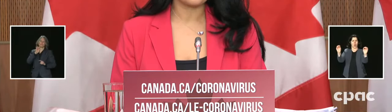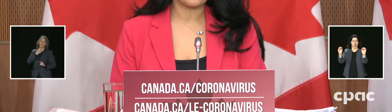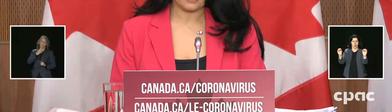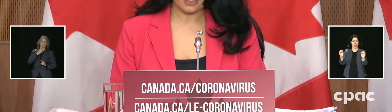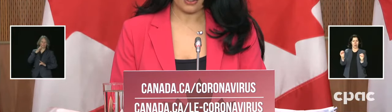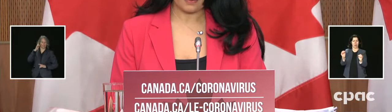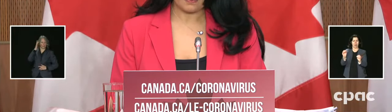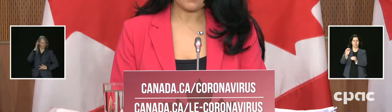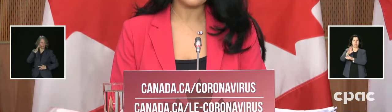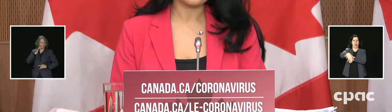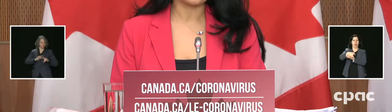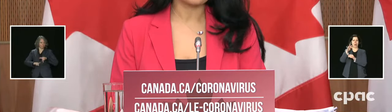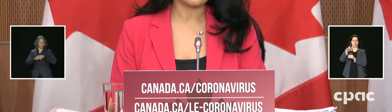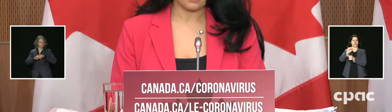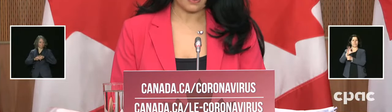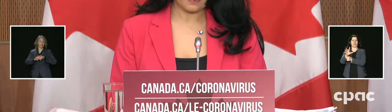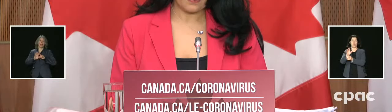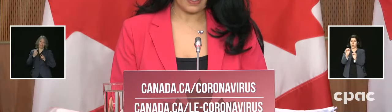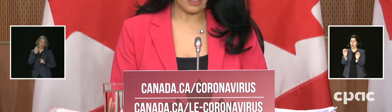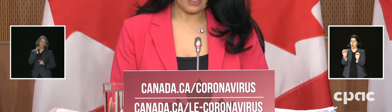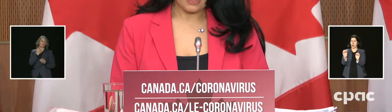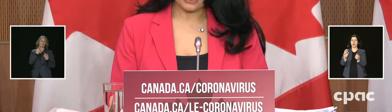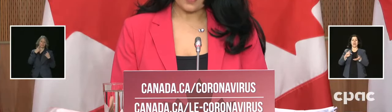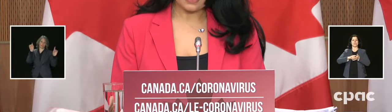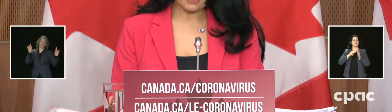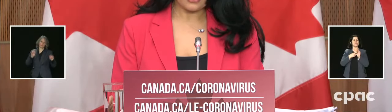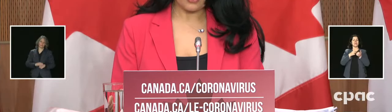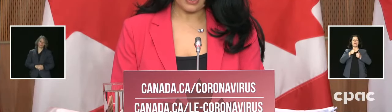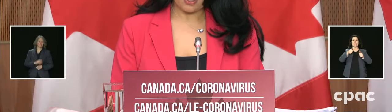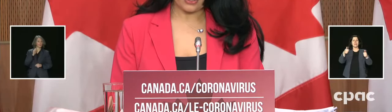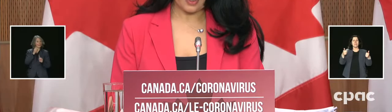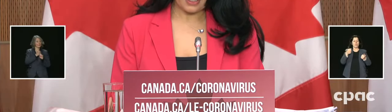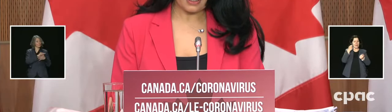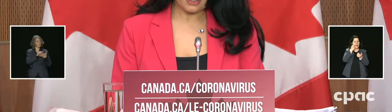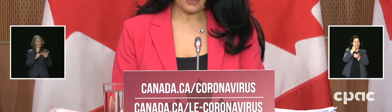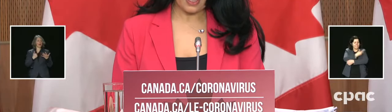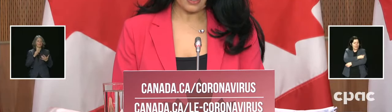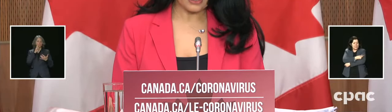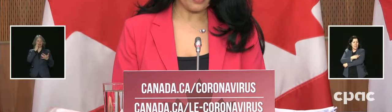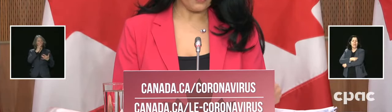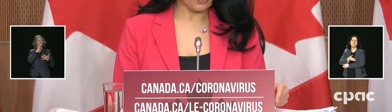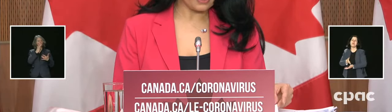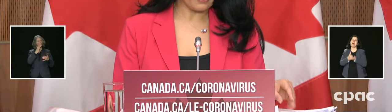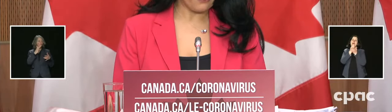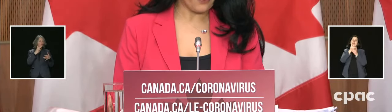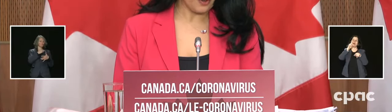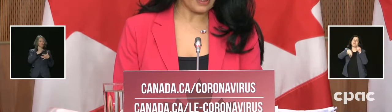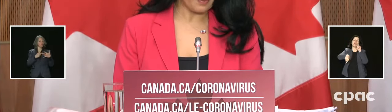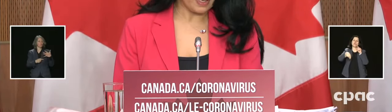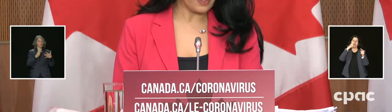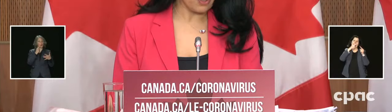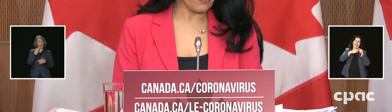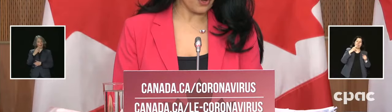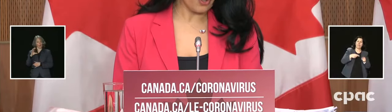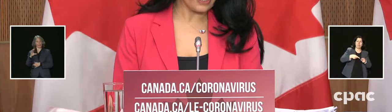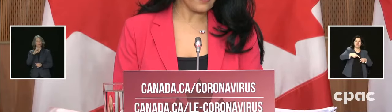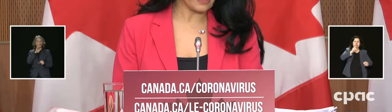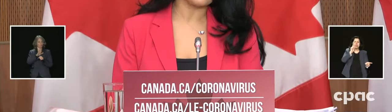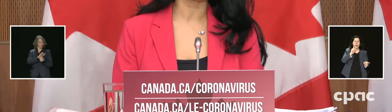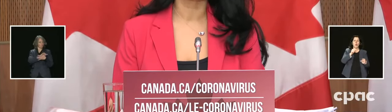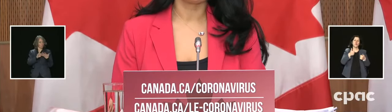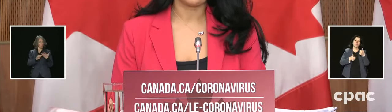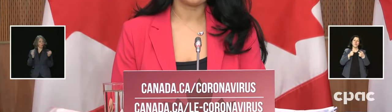and hospitalization. That's a real success. Each vaccine has unique characteristics, and Health Canada's review has confirmed that the benefits of all